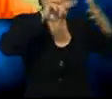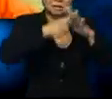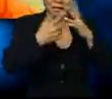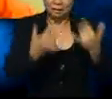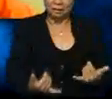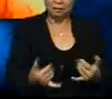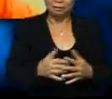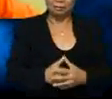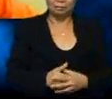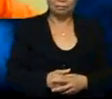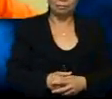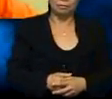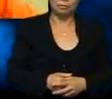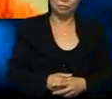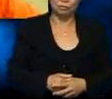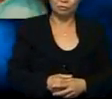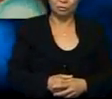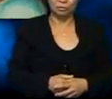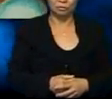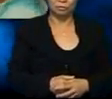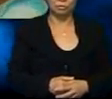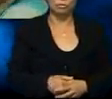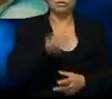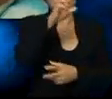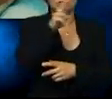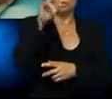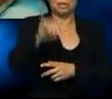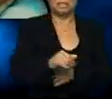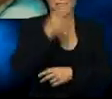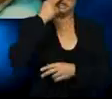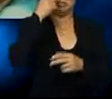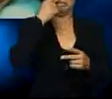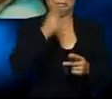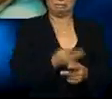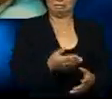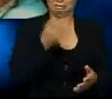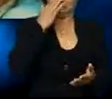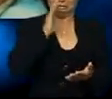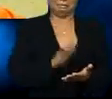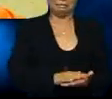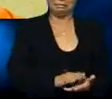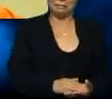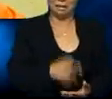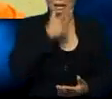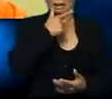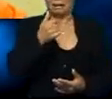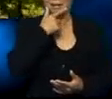starting from right now? Burp. Ew, Ravi, you're disgusting!